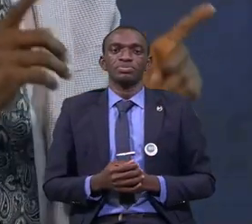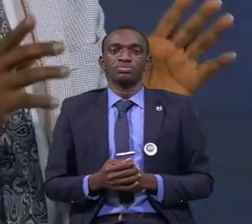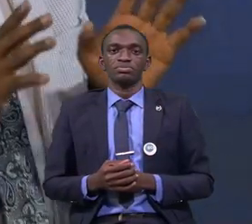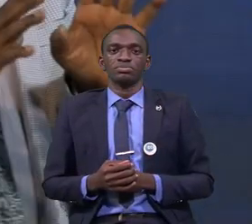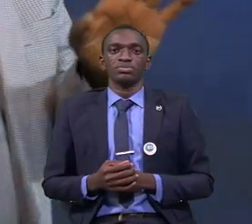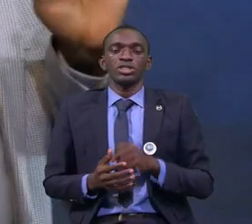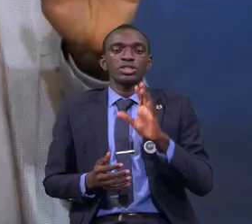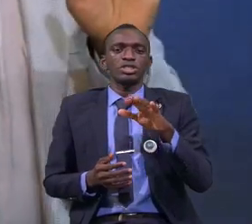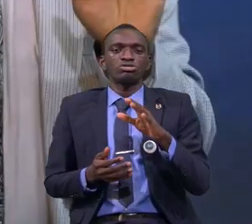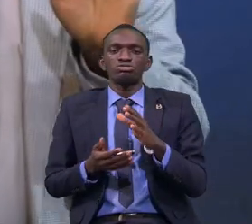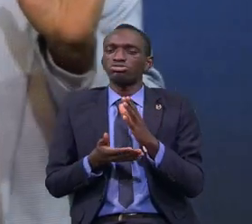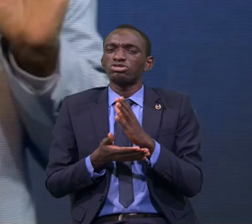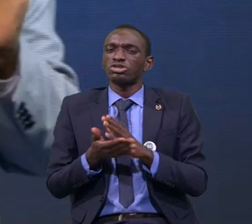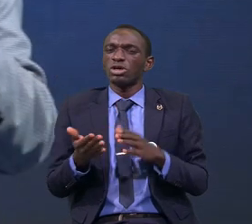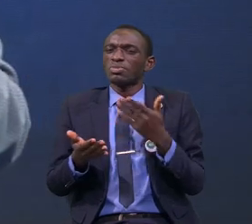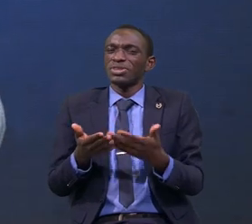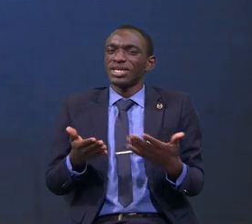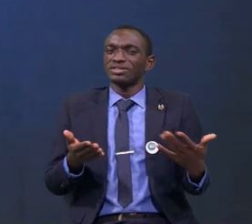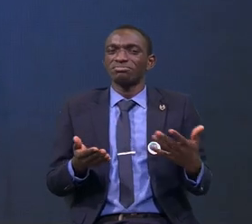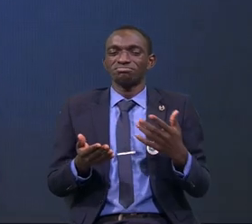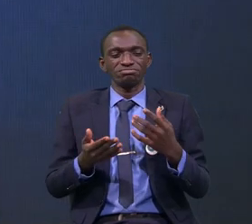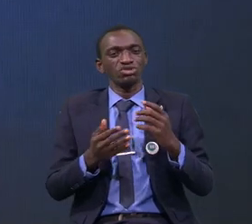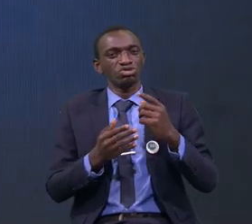There's something commendable about Isaiah.